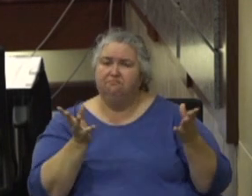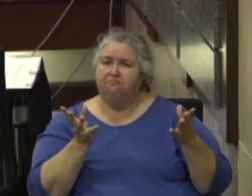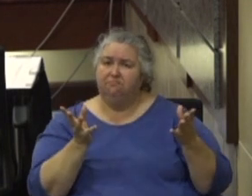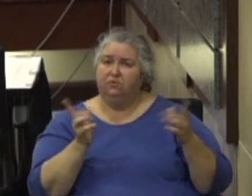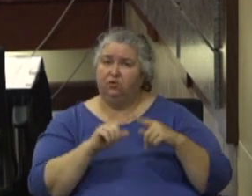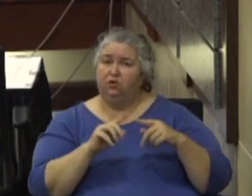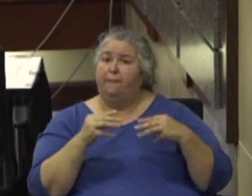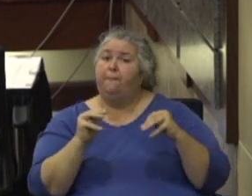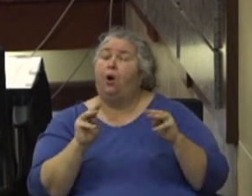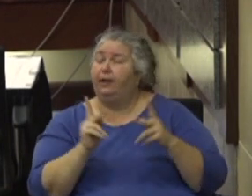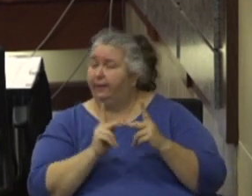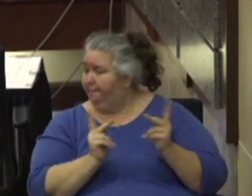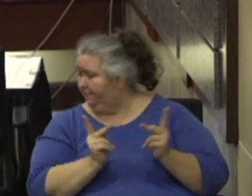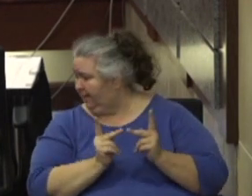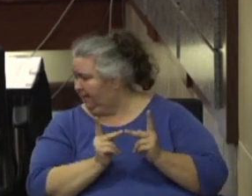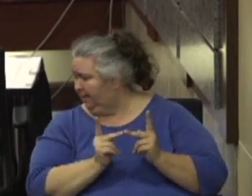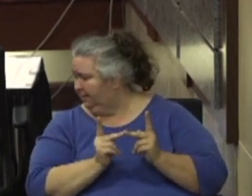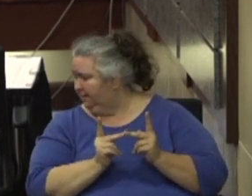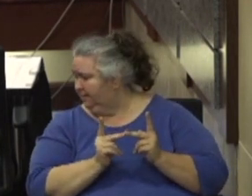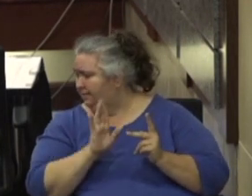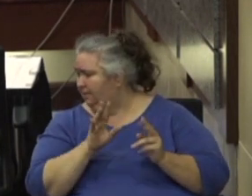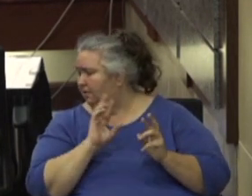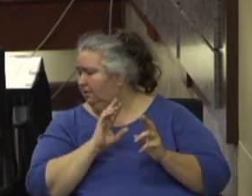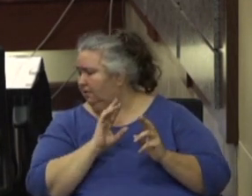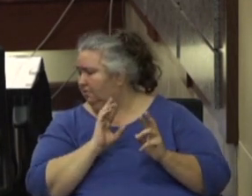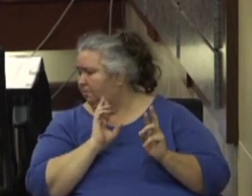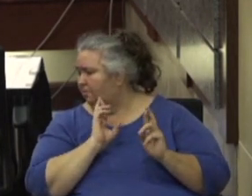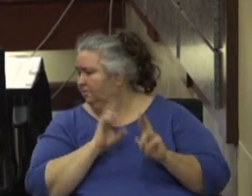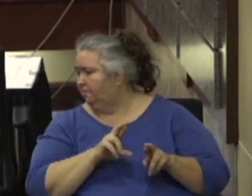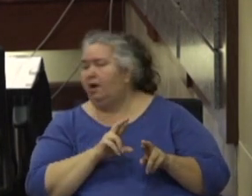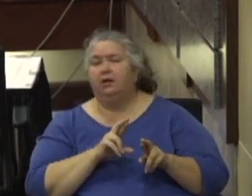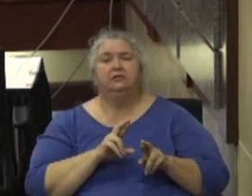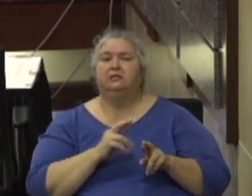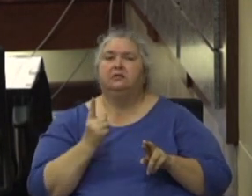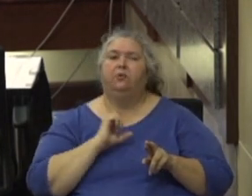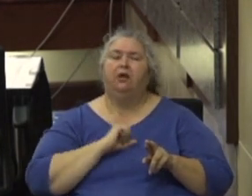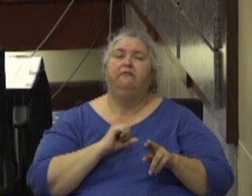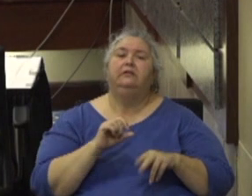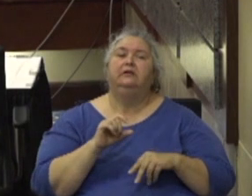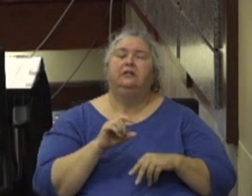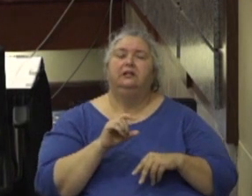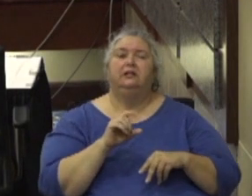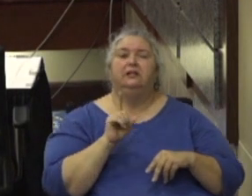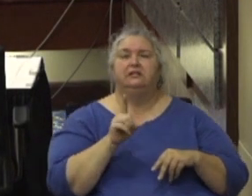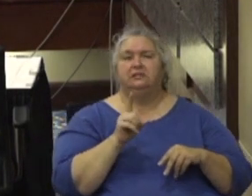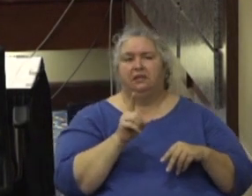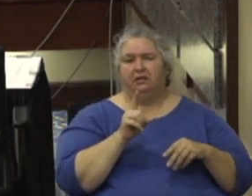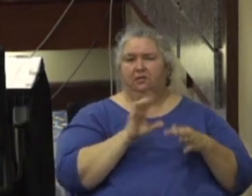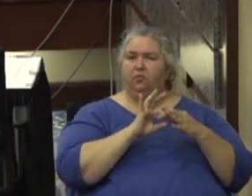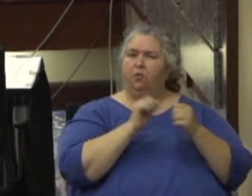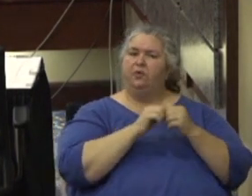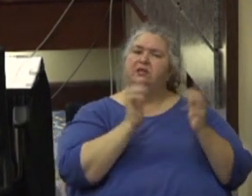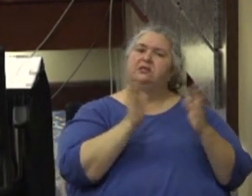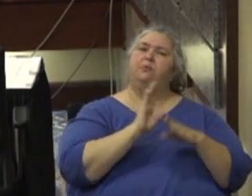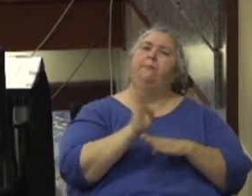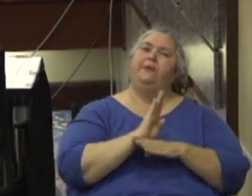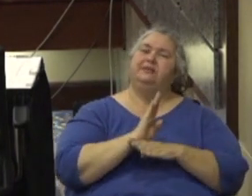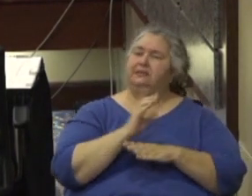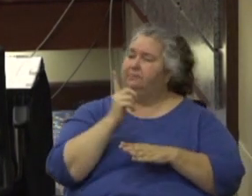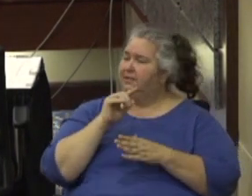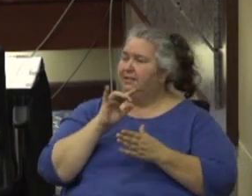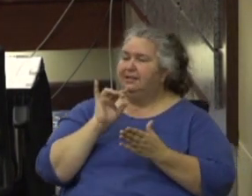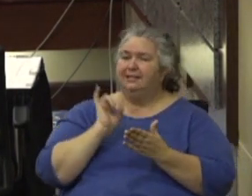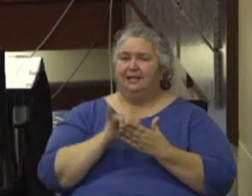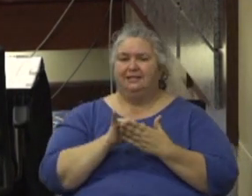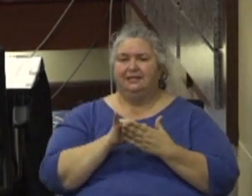the marketplace was in response to the Starbridge survey, which showed a major concern from the small business and businesses of color about the